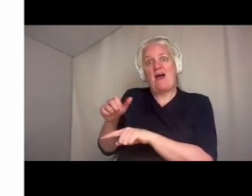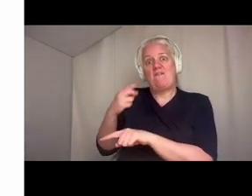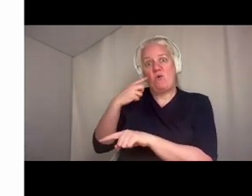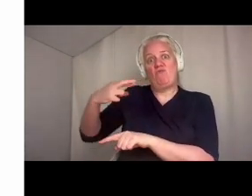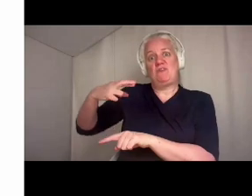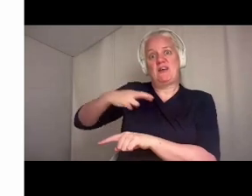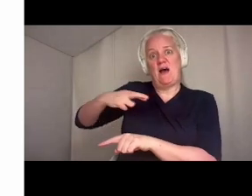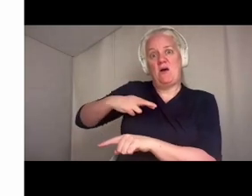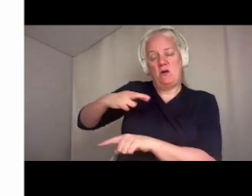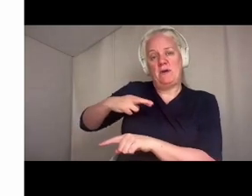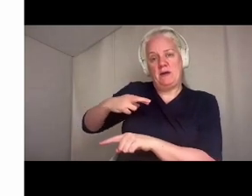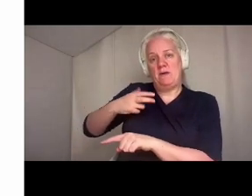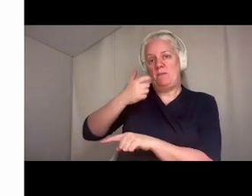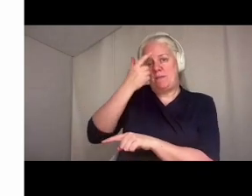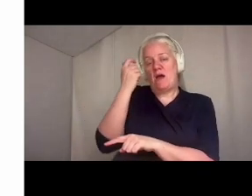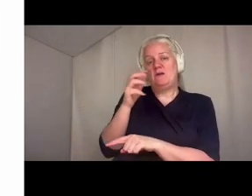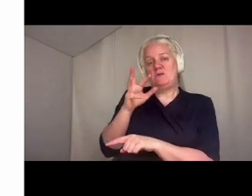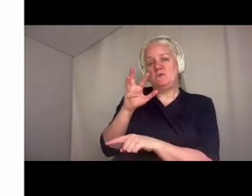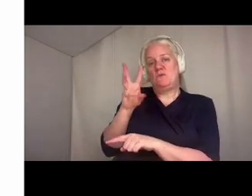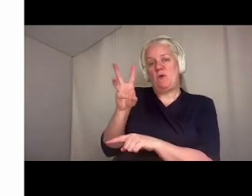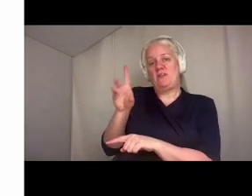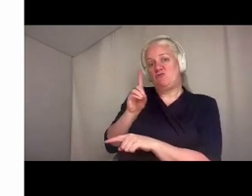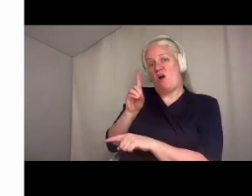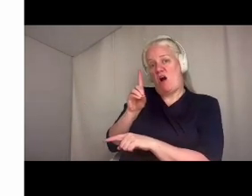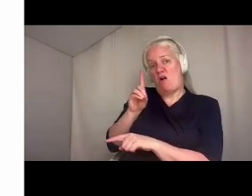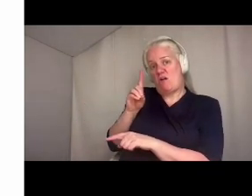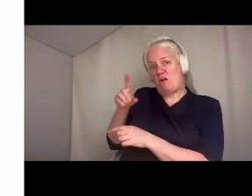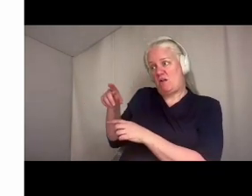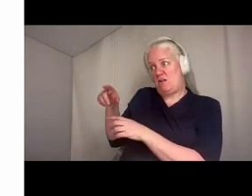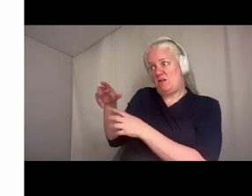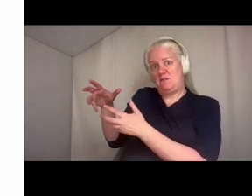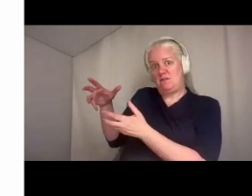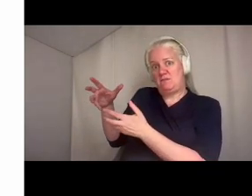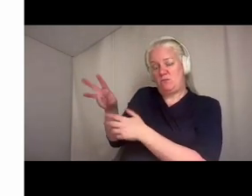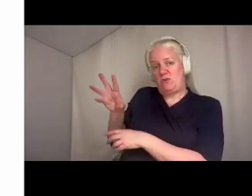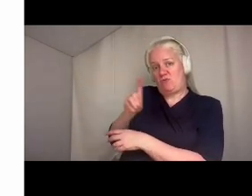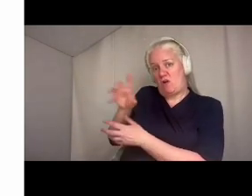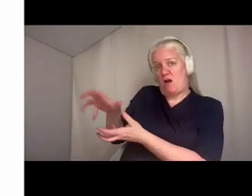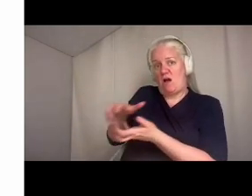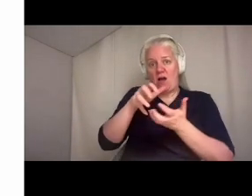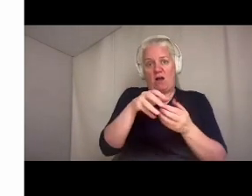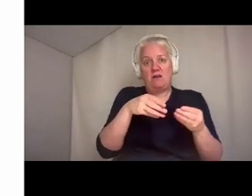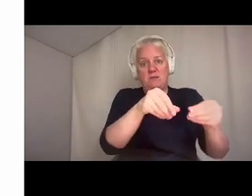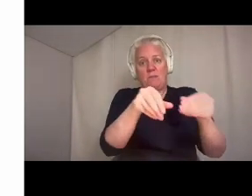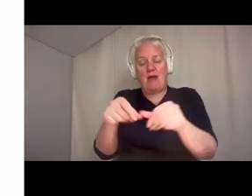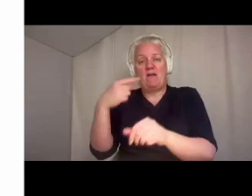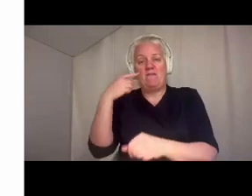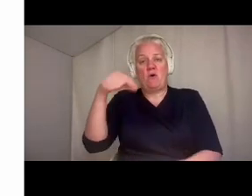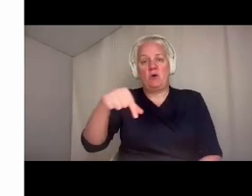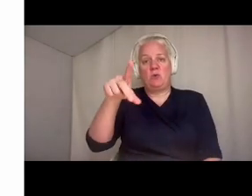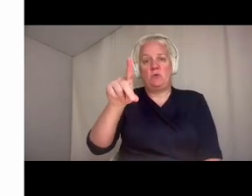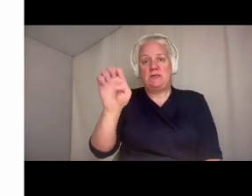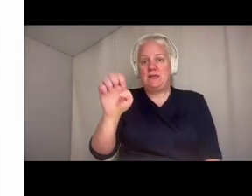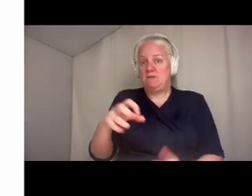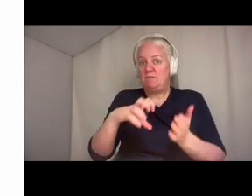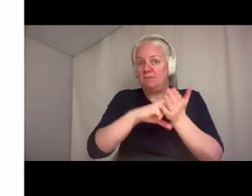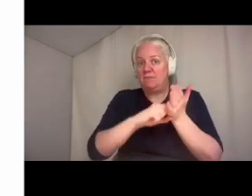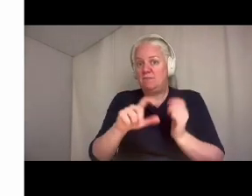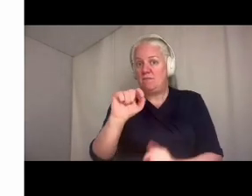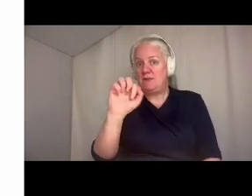because the withdrawals for QDEs are not taxed. And it can help you now and into the